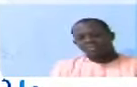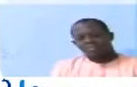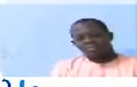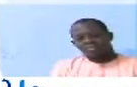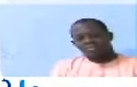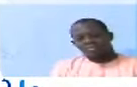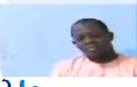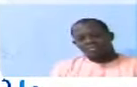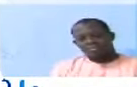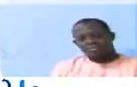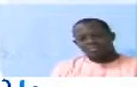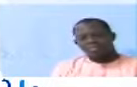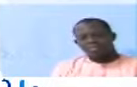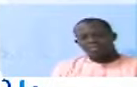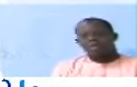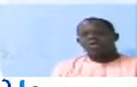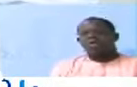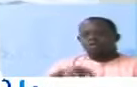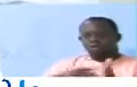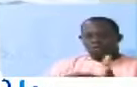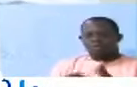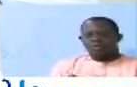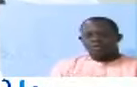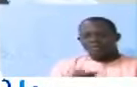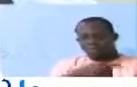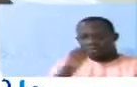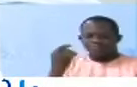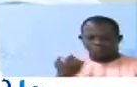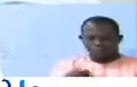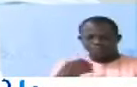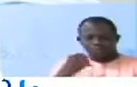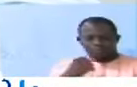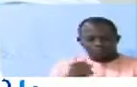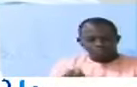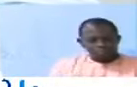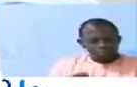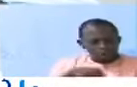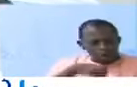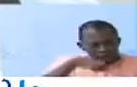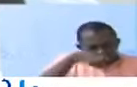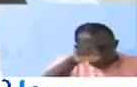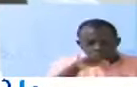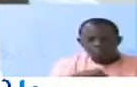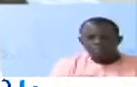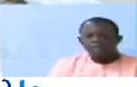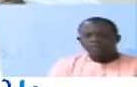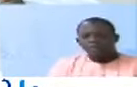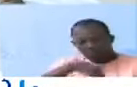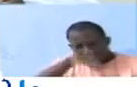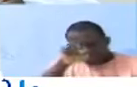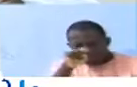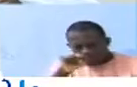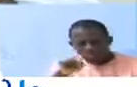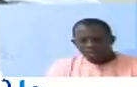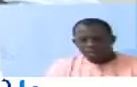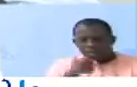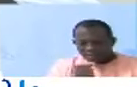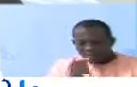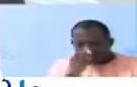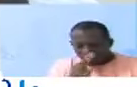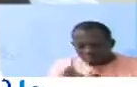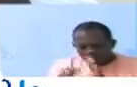But then you were just lured to Kairaba station by Musa Kinte,